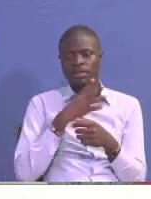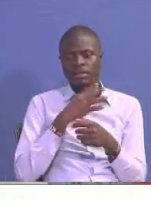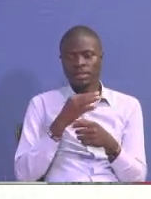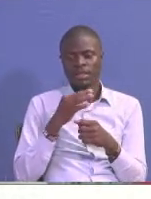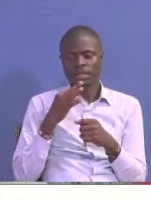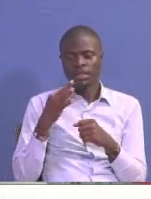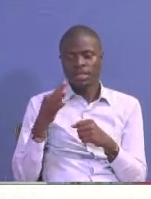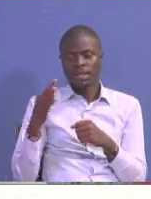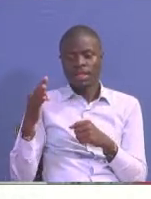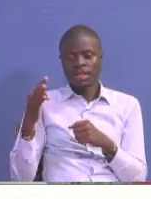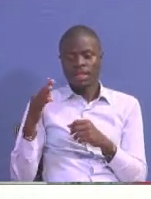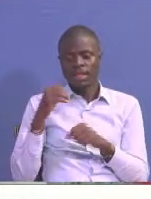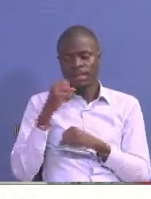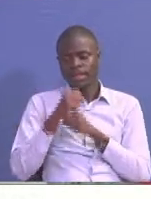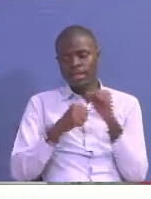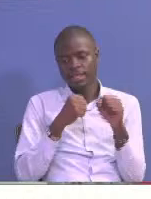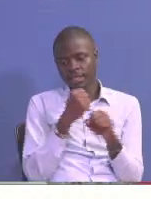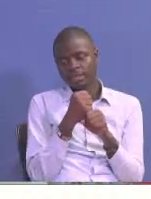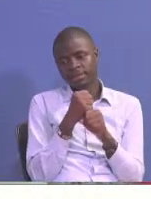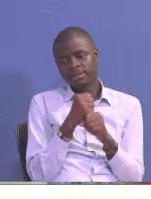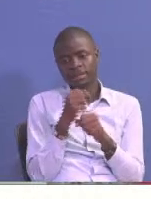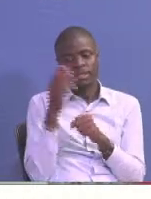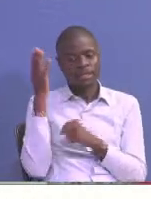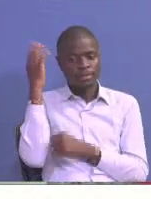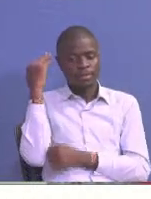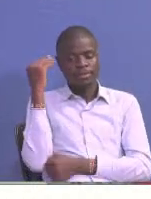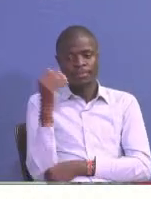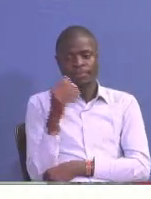that 3 years, about that 3 years ago.